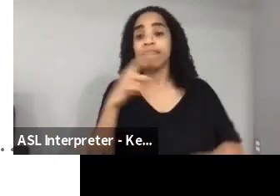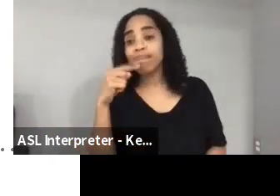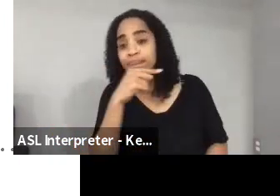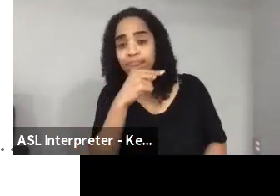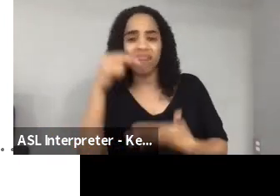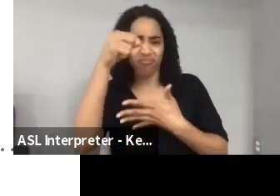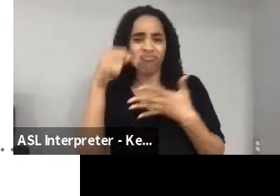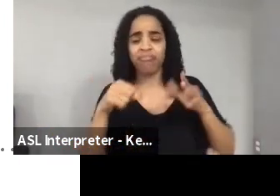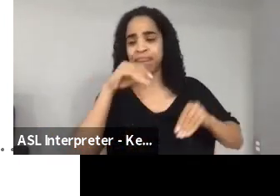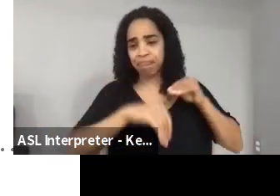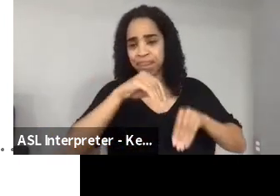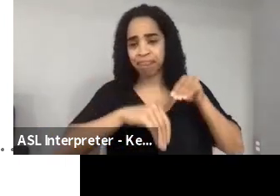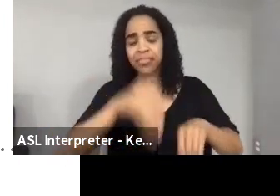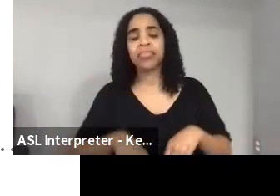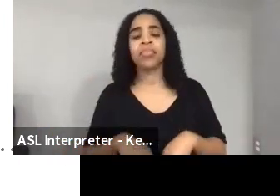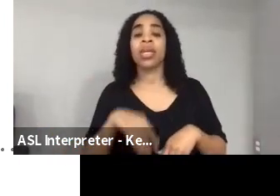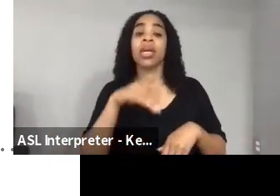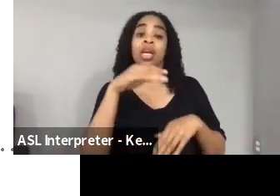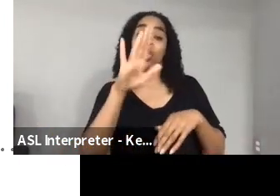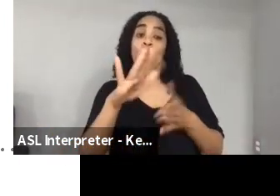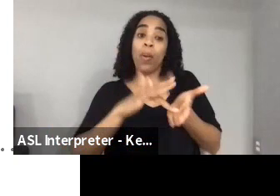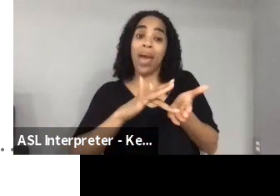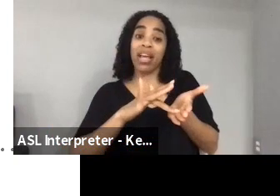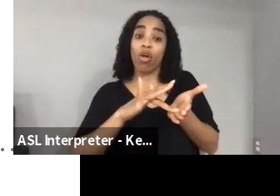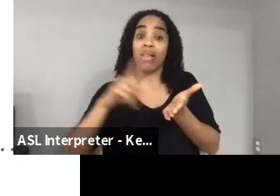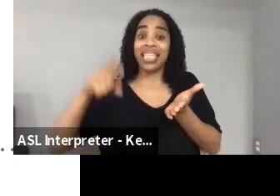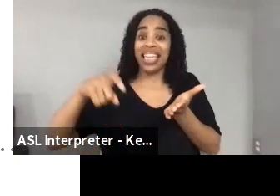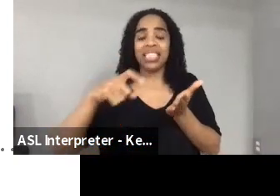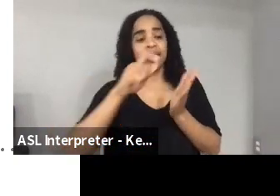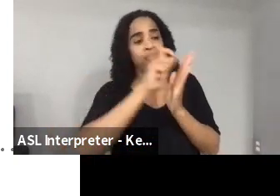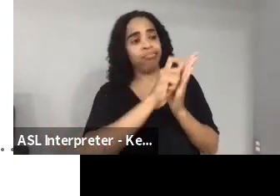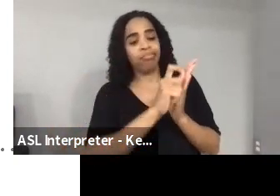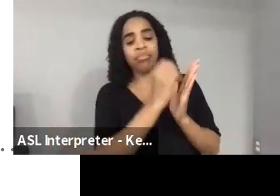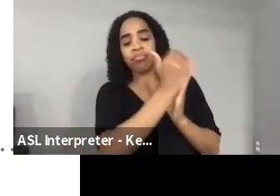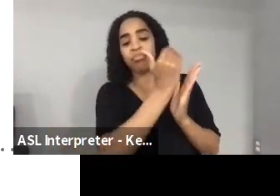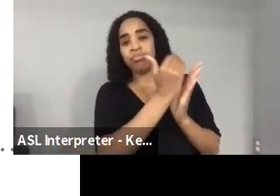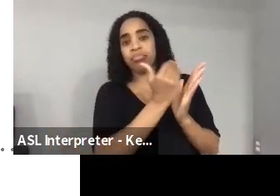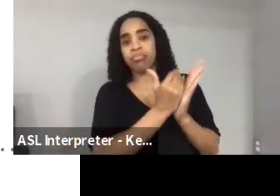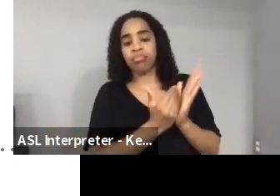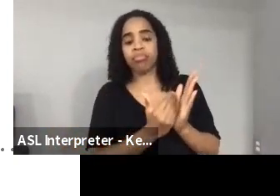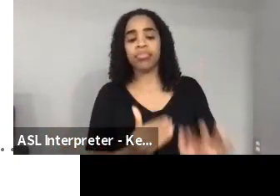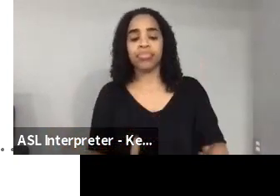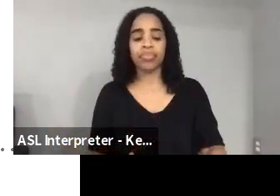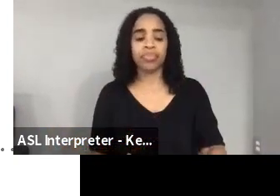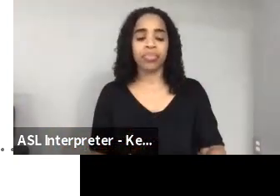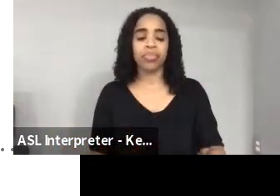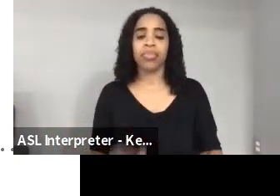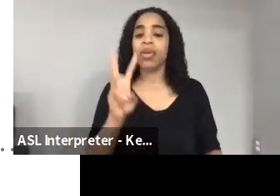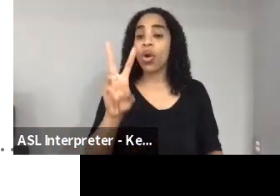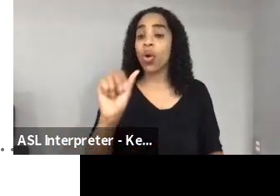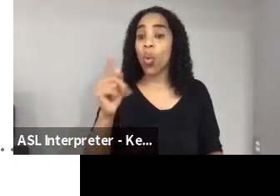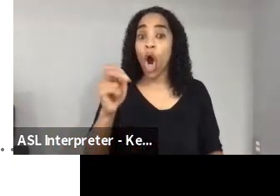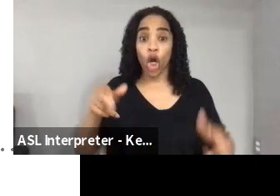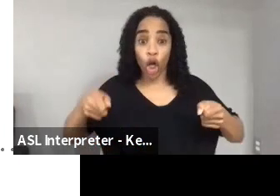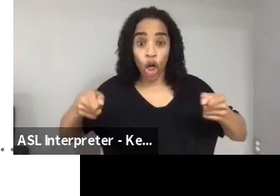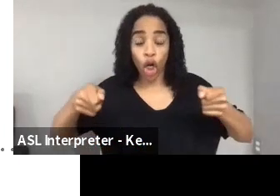And then just a list of any medication, or I'm sorry, medical needs, like a walker, CPAP, dentures, things